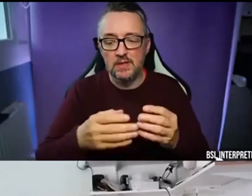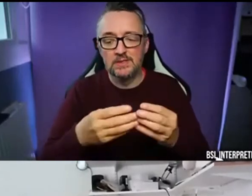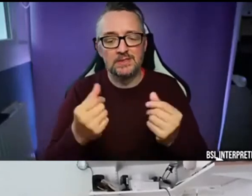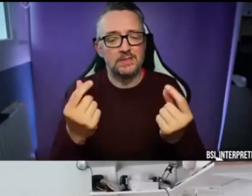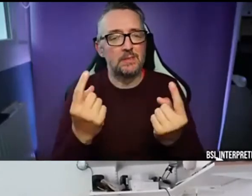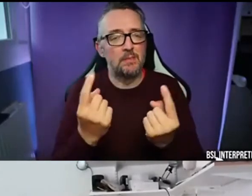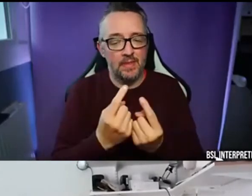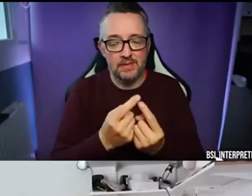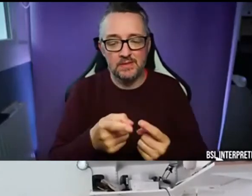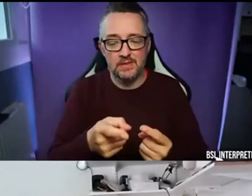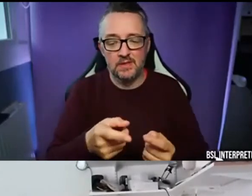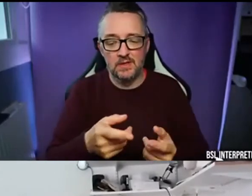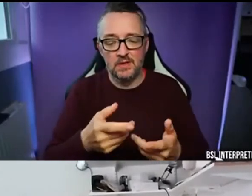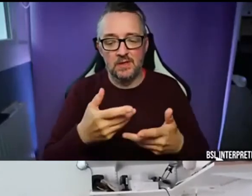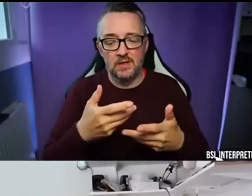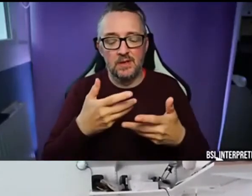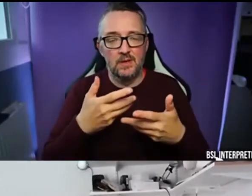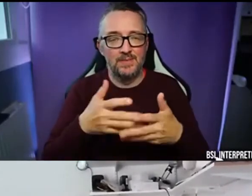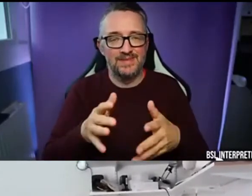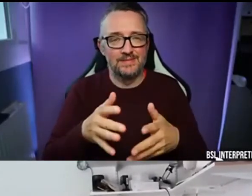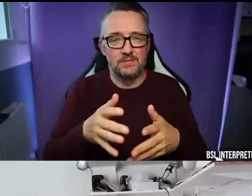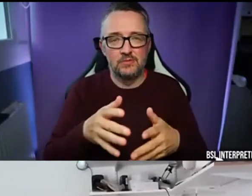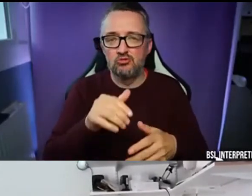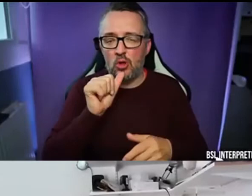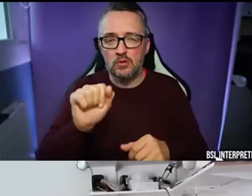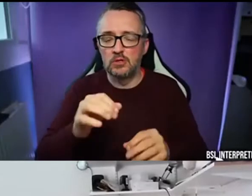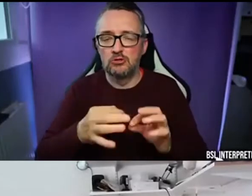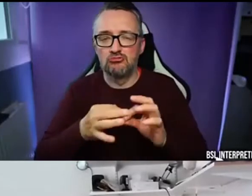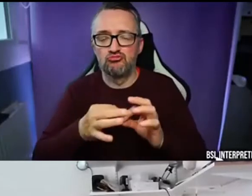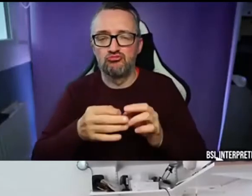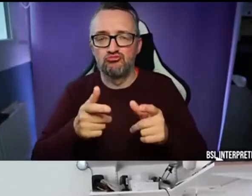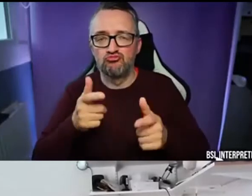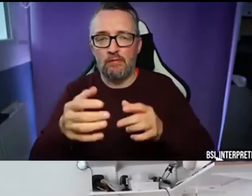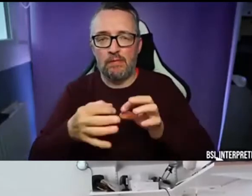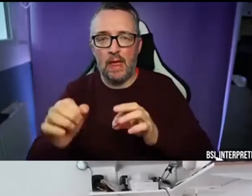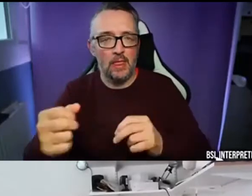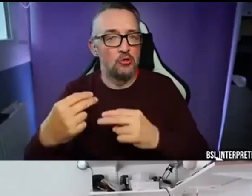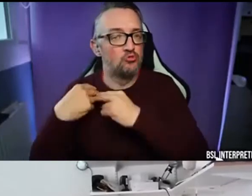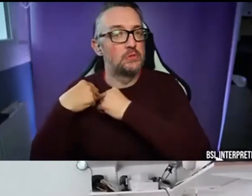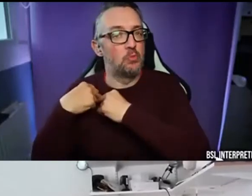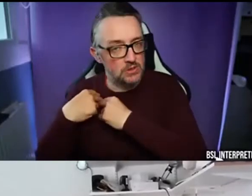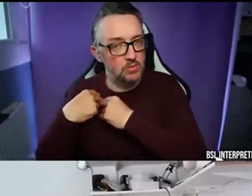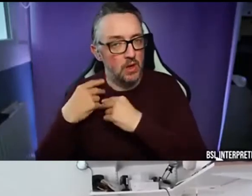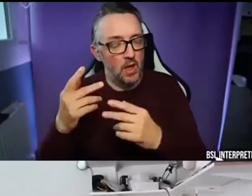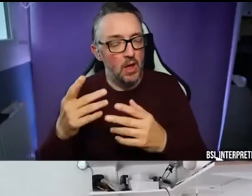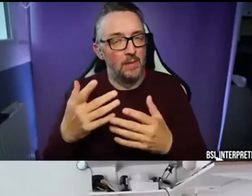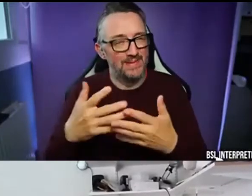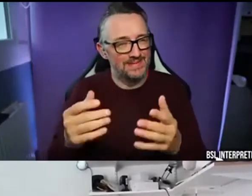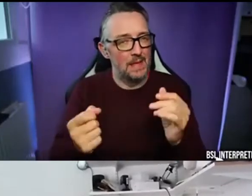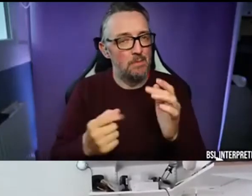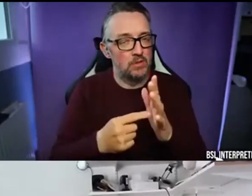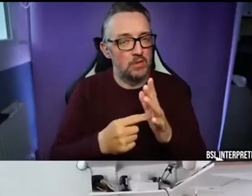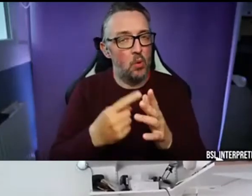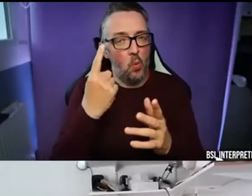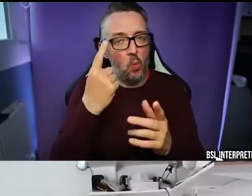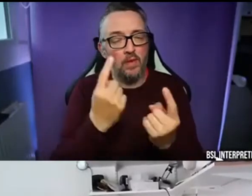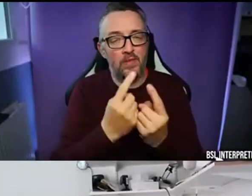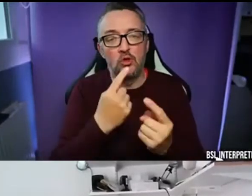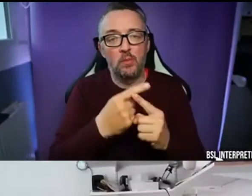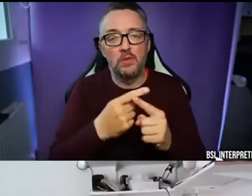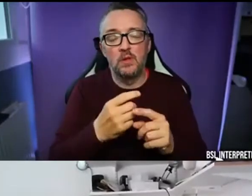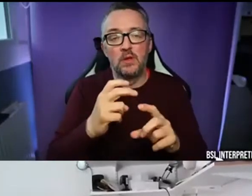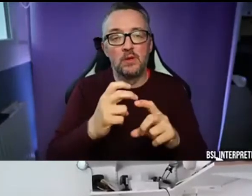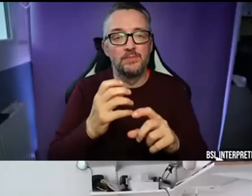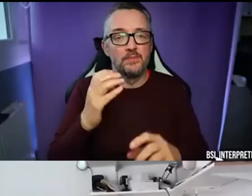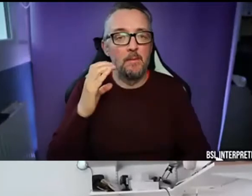were maybe out with the remit of the Traveline, but still really important. And one of those was around the bus companies